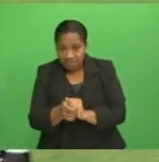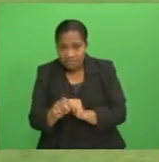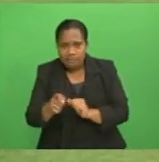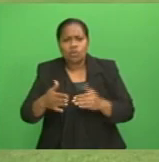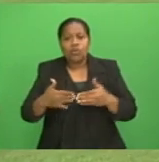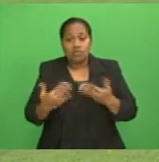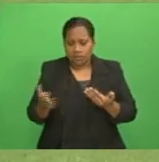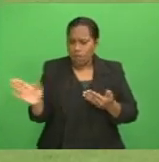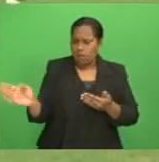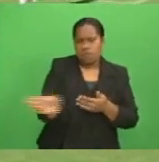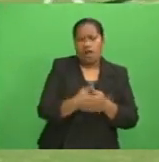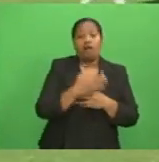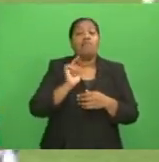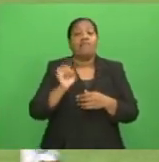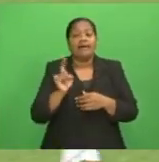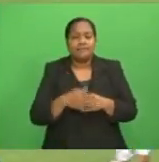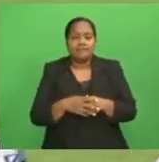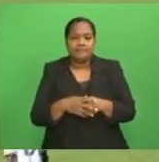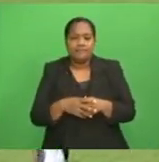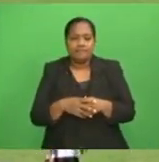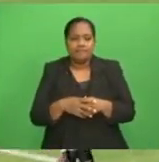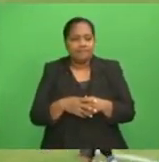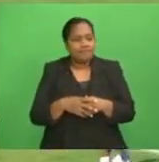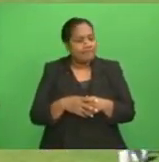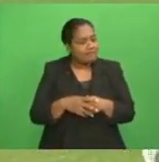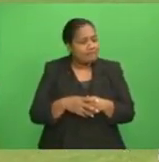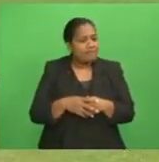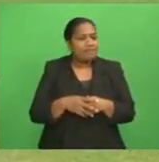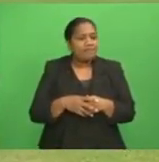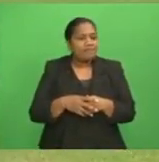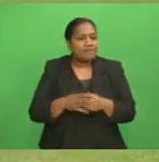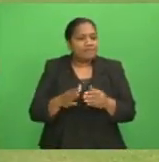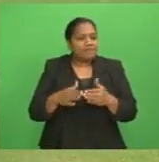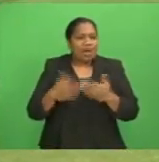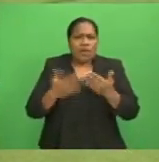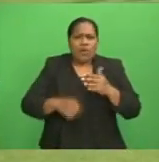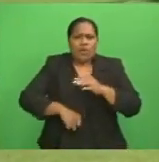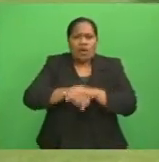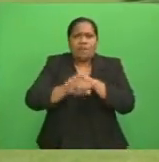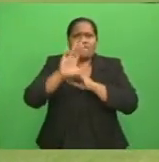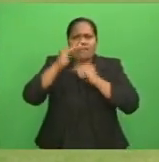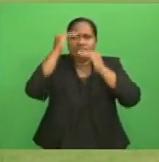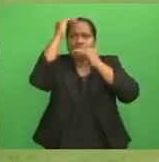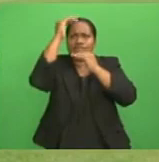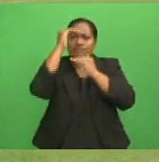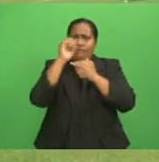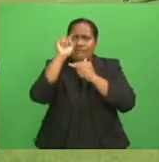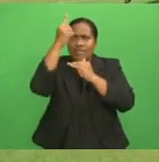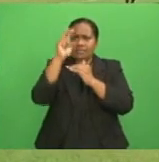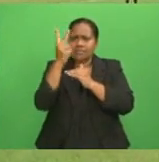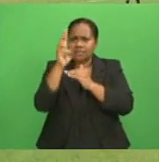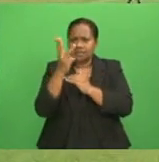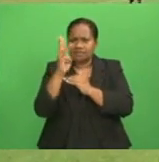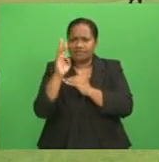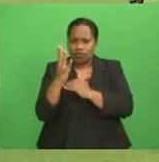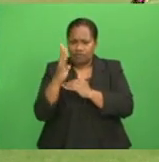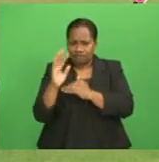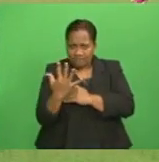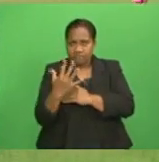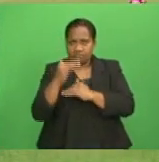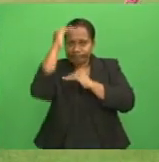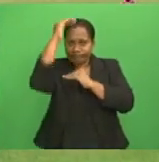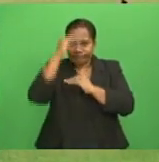currently in the race for the top 5 position. So anybody